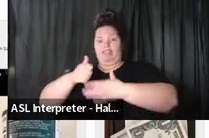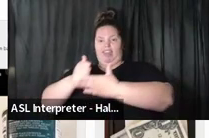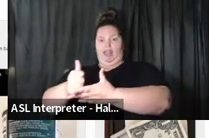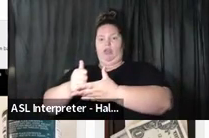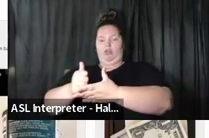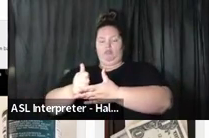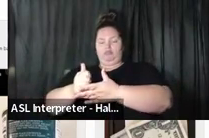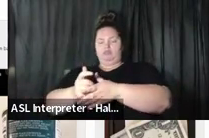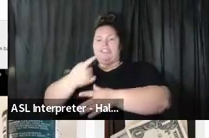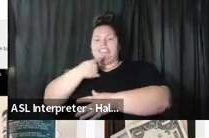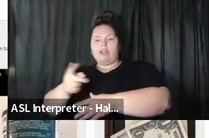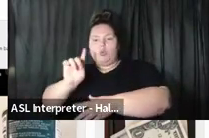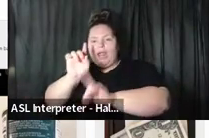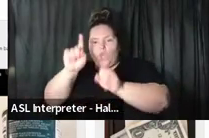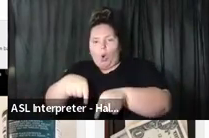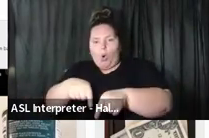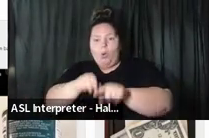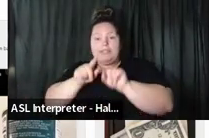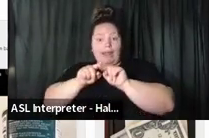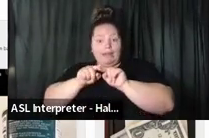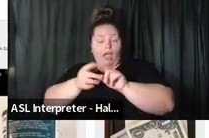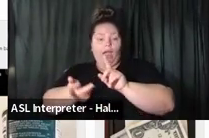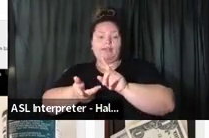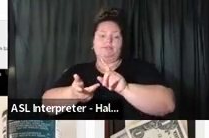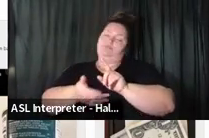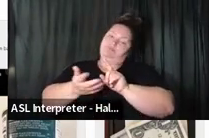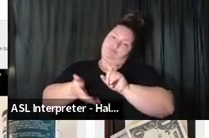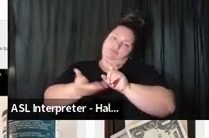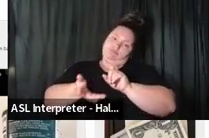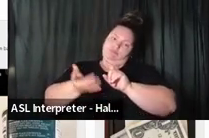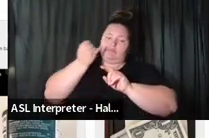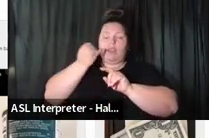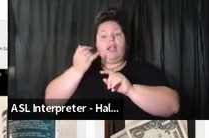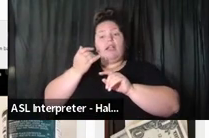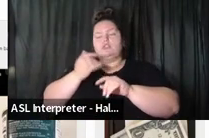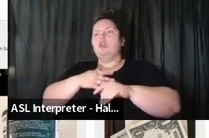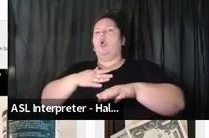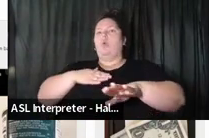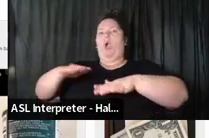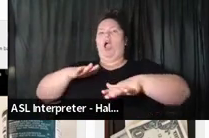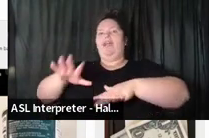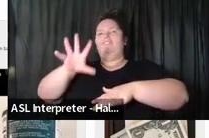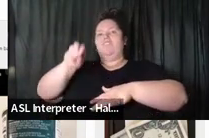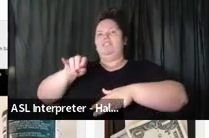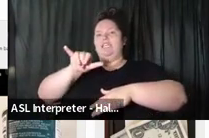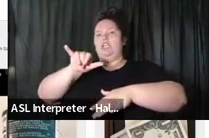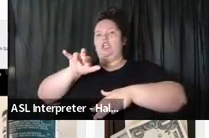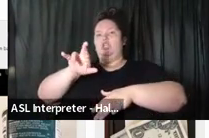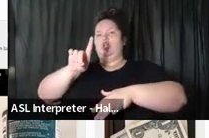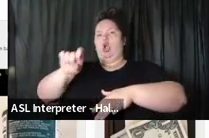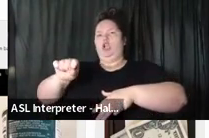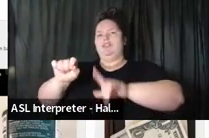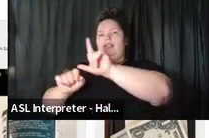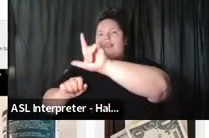on, like, you take, you know, walk 50 yards to your left and then